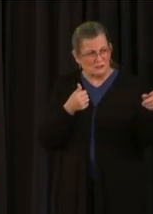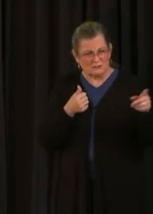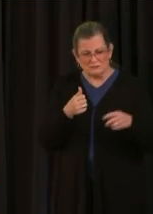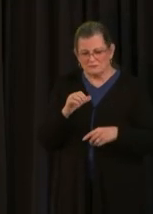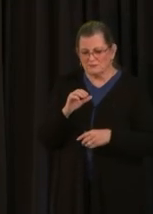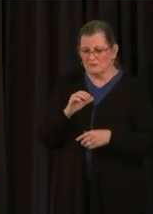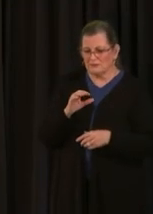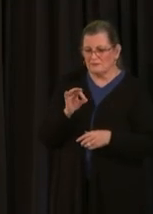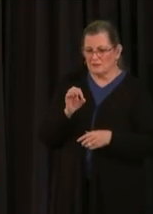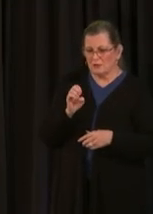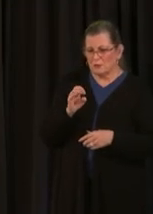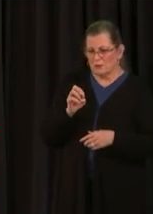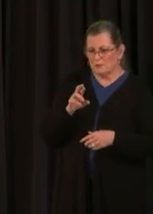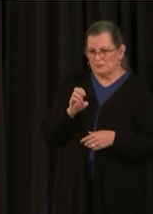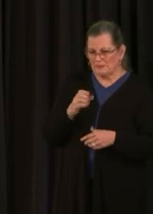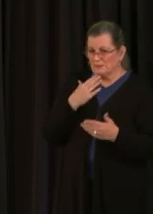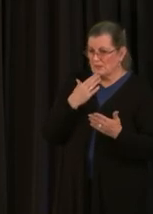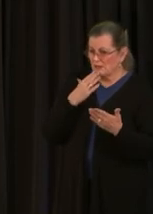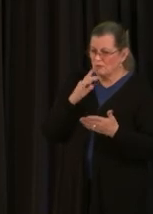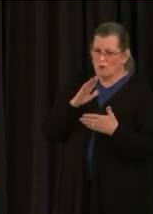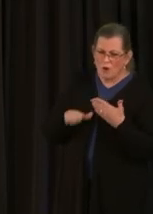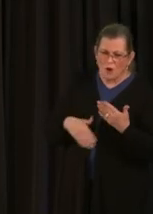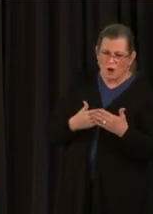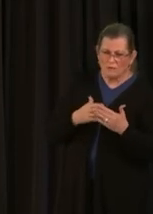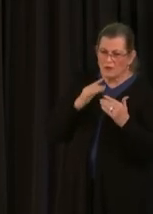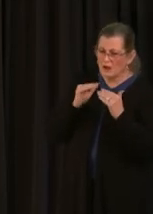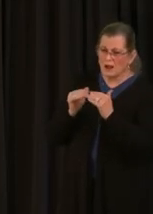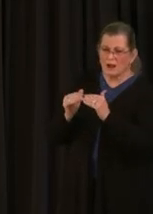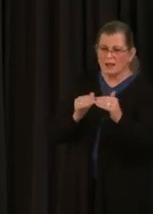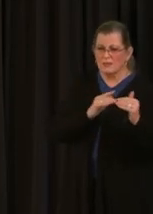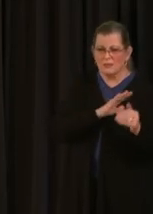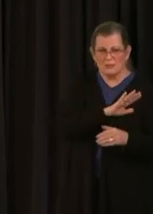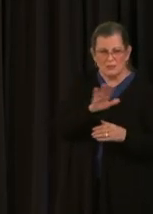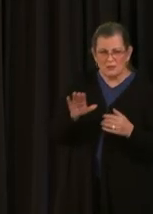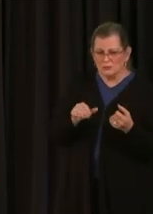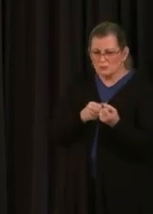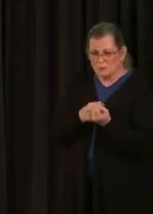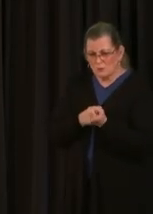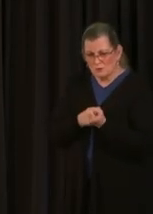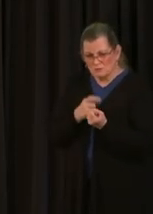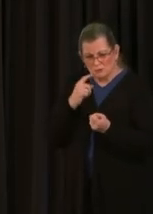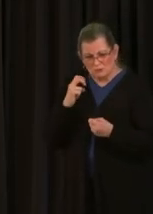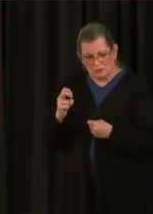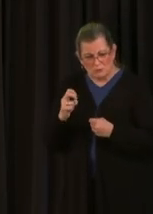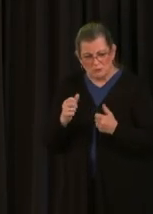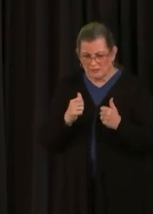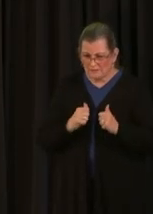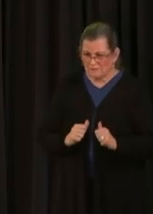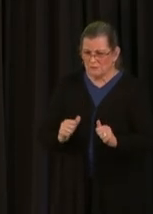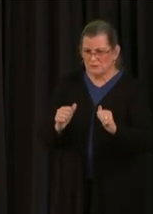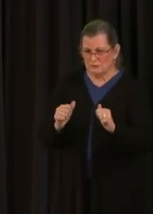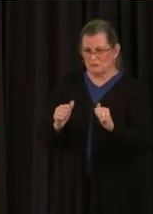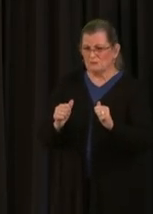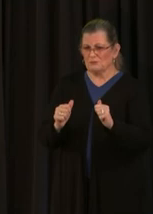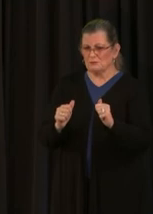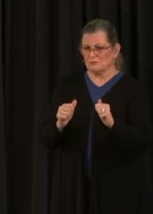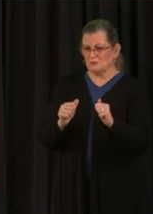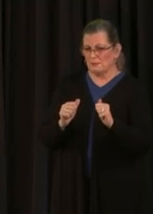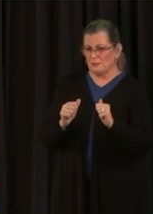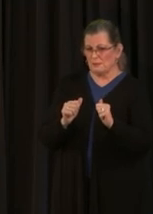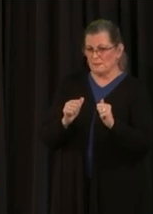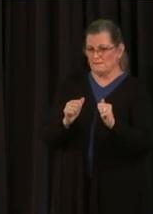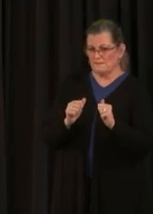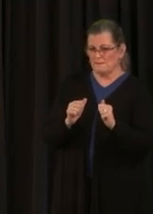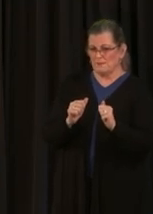that are near schools? This person thought that some were cut since ridership was down. So,